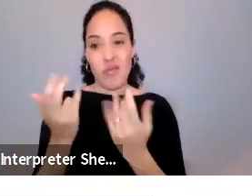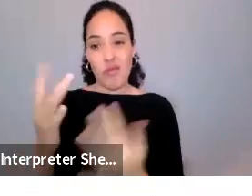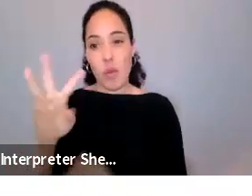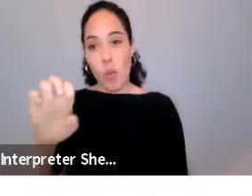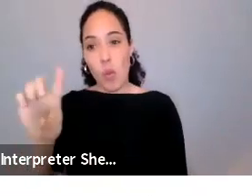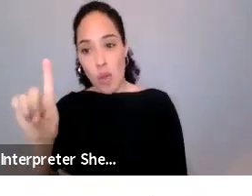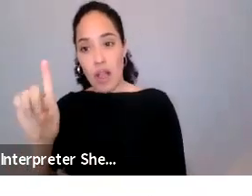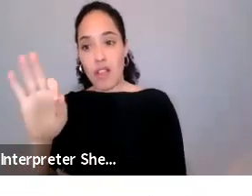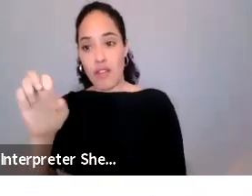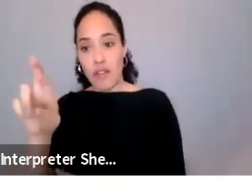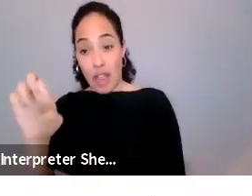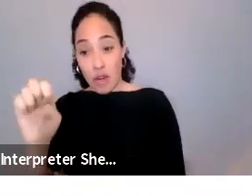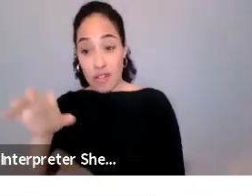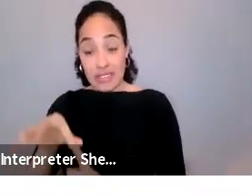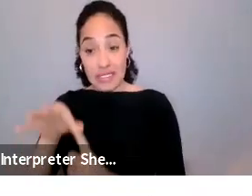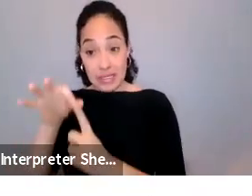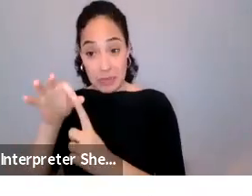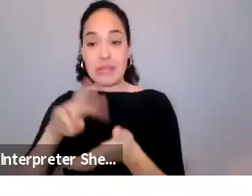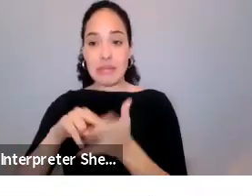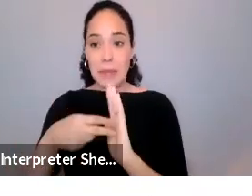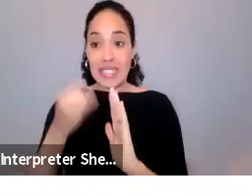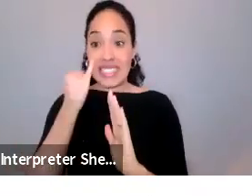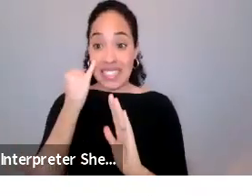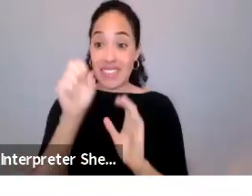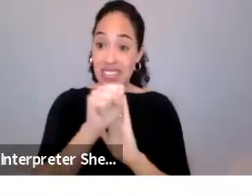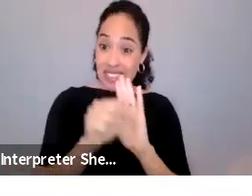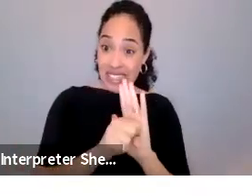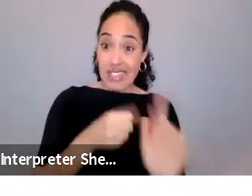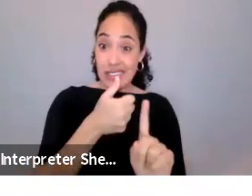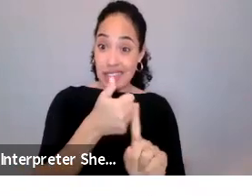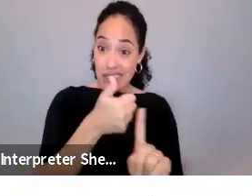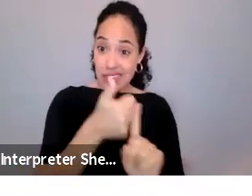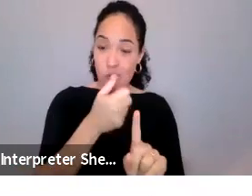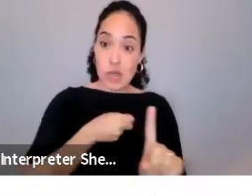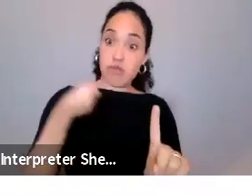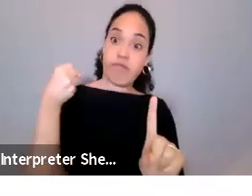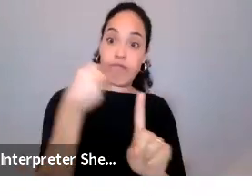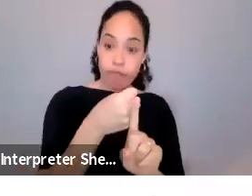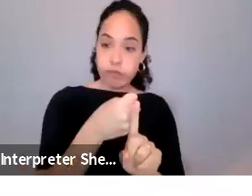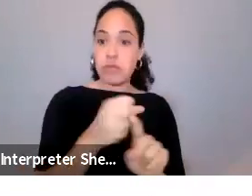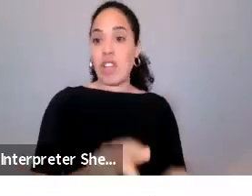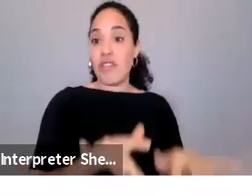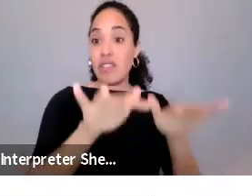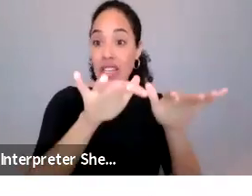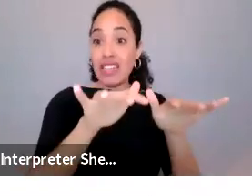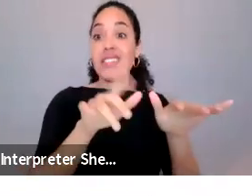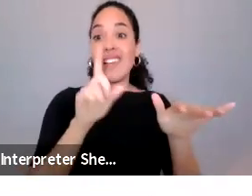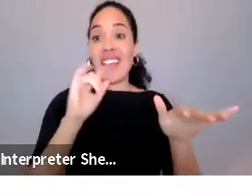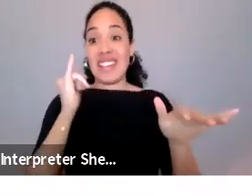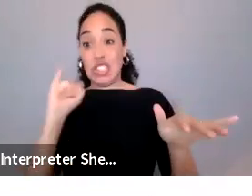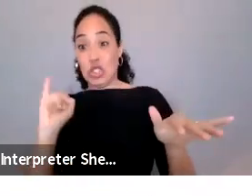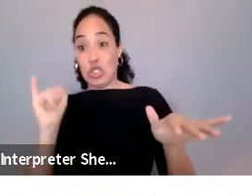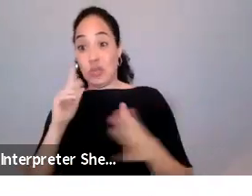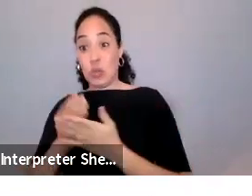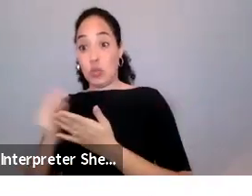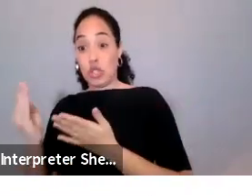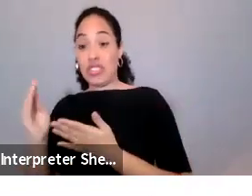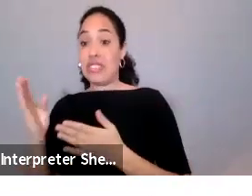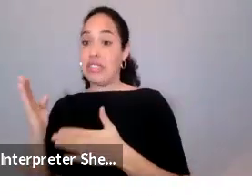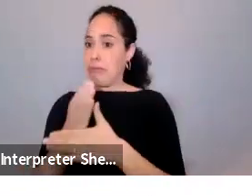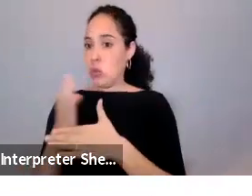if a property is impacted by flooding on burned federal land and the insurance was purchased within 60 days of the wildfire containment